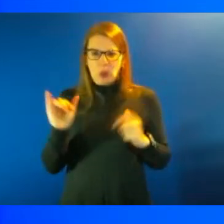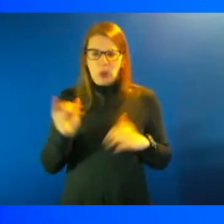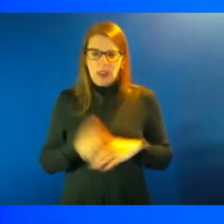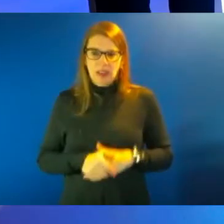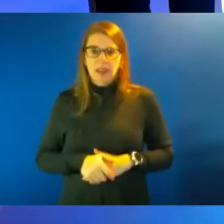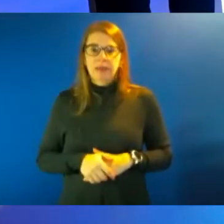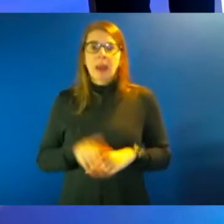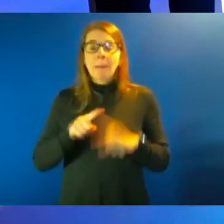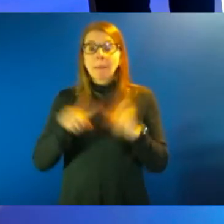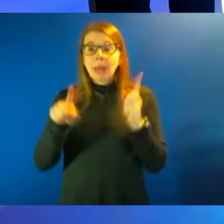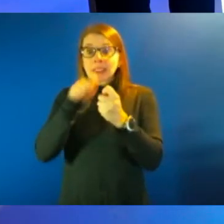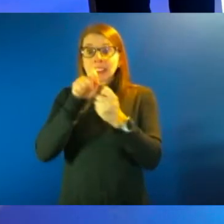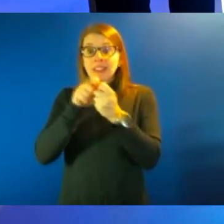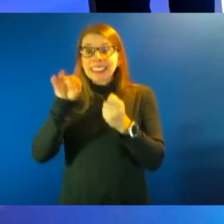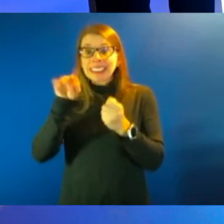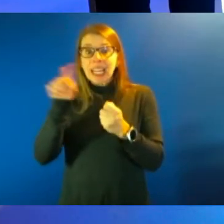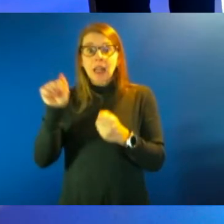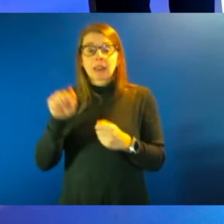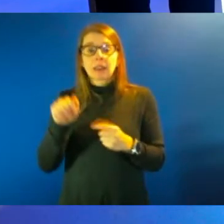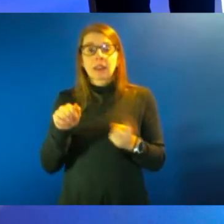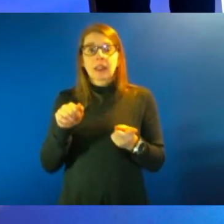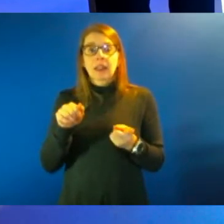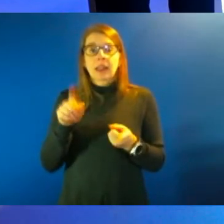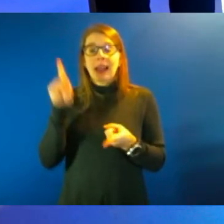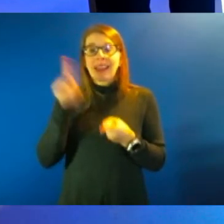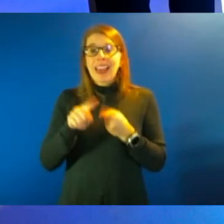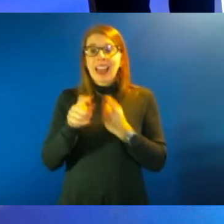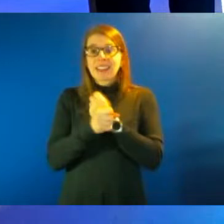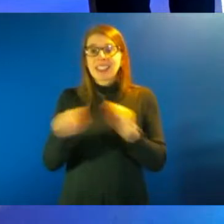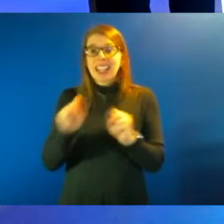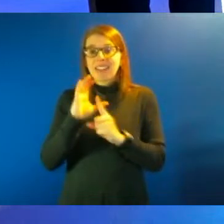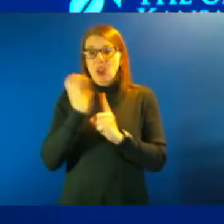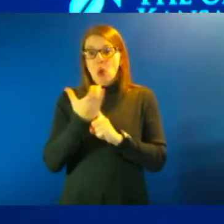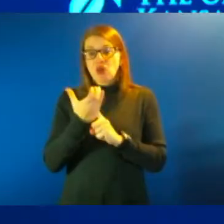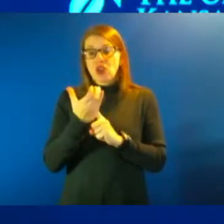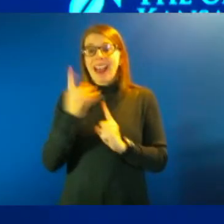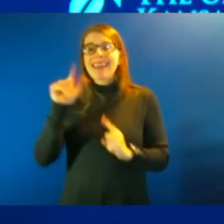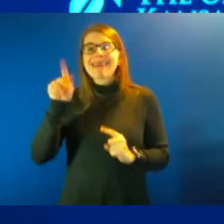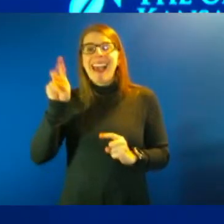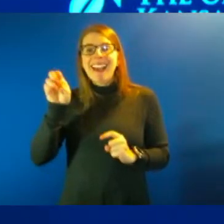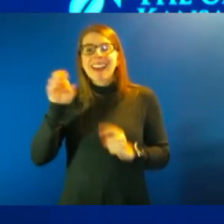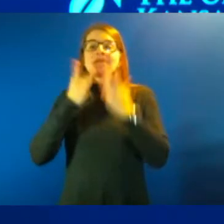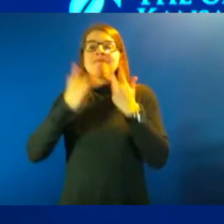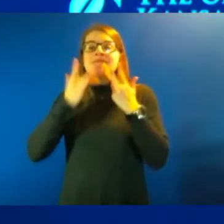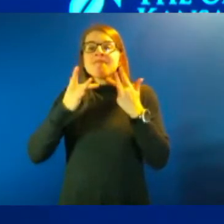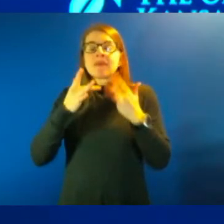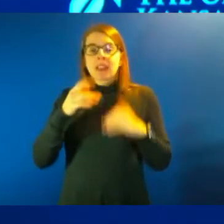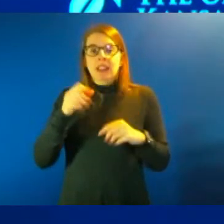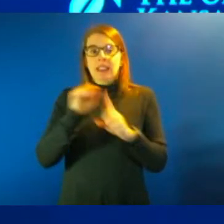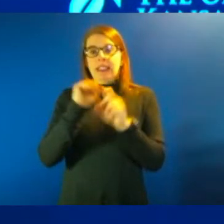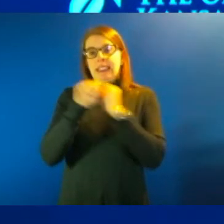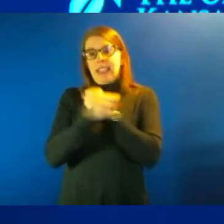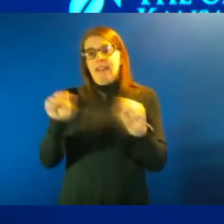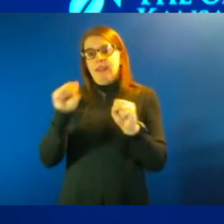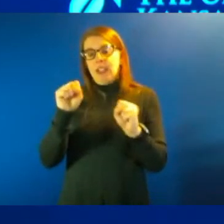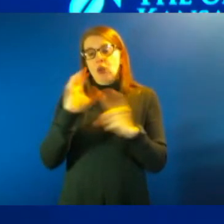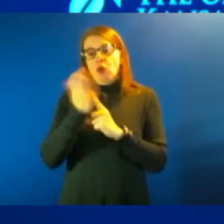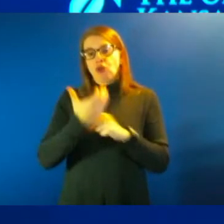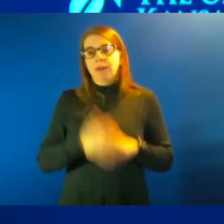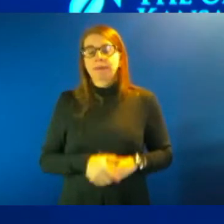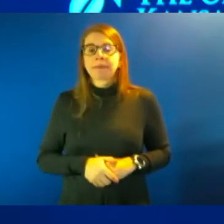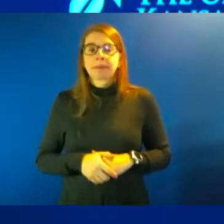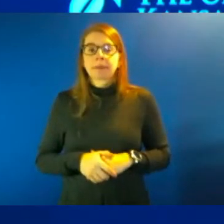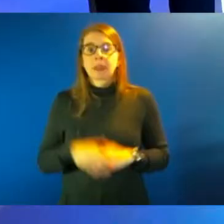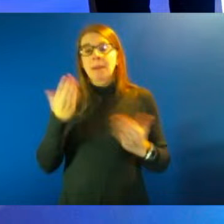I love the turn of phrase that there is a lack of a safety culture, and that is true, and it extends perhaps beyond masking and beyond